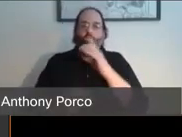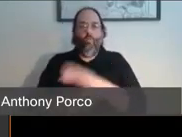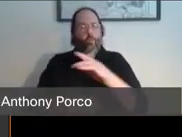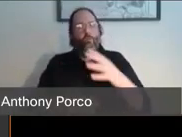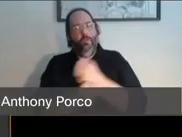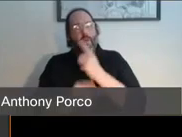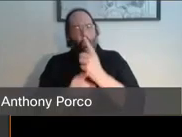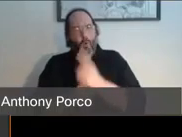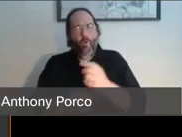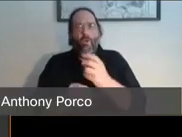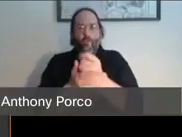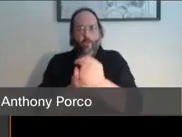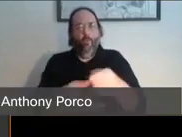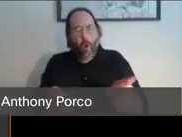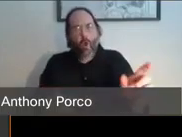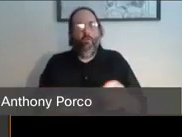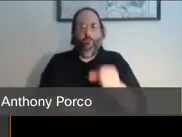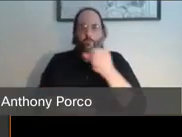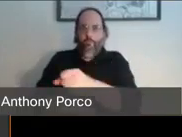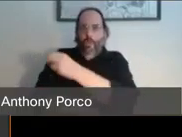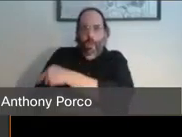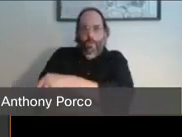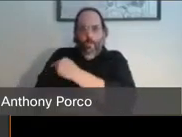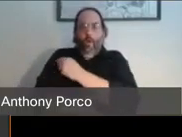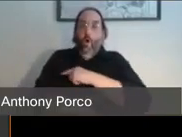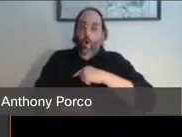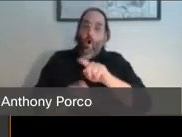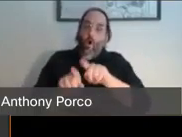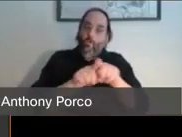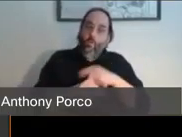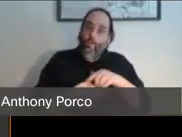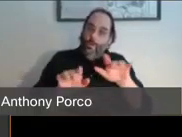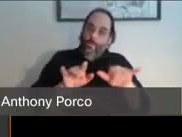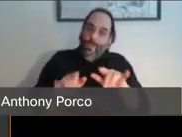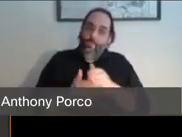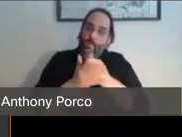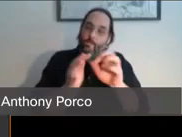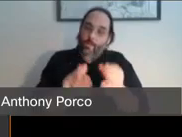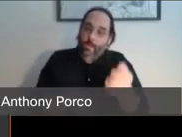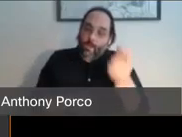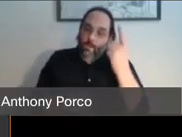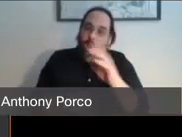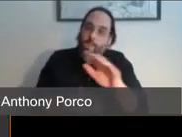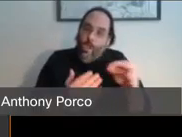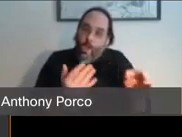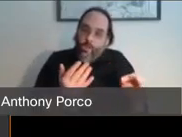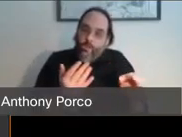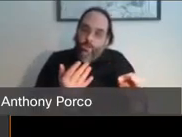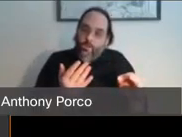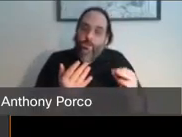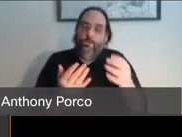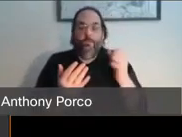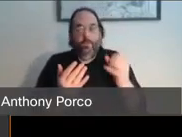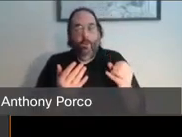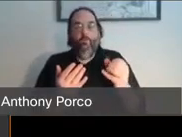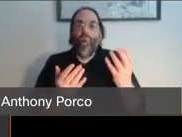treatment while in the hospital. But also compassionate. We help families to understand their options to help their loved